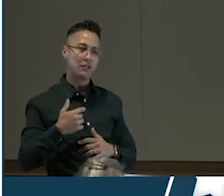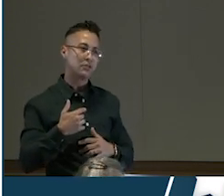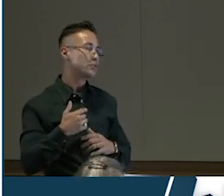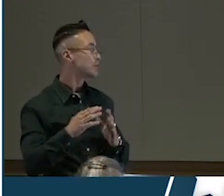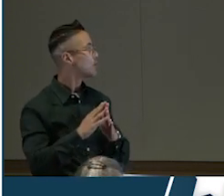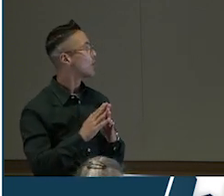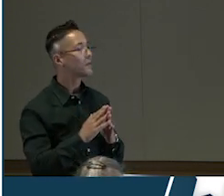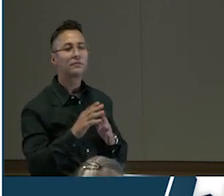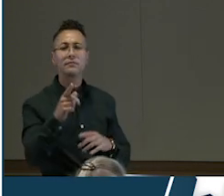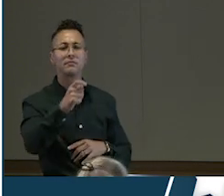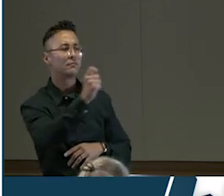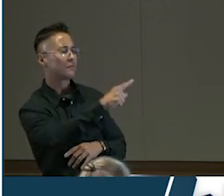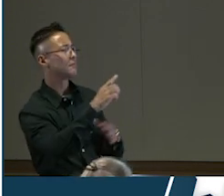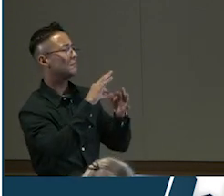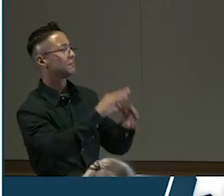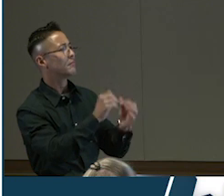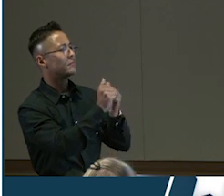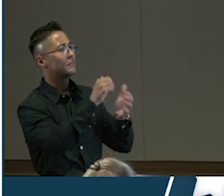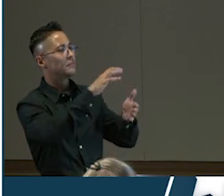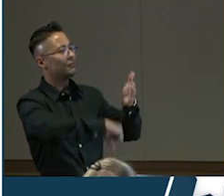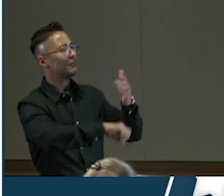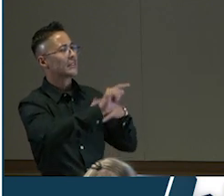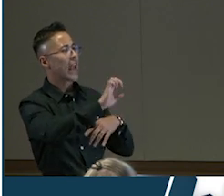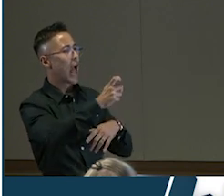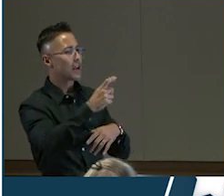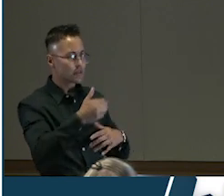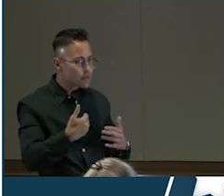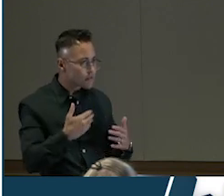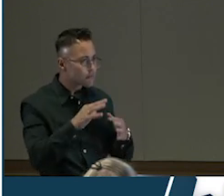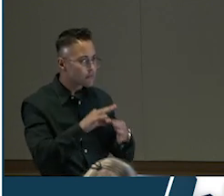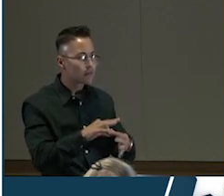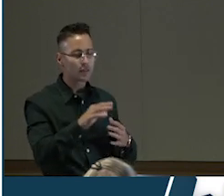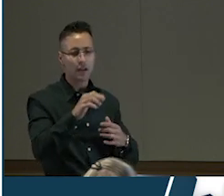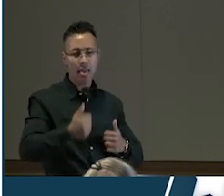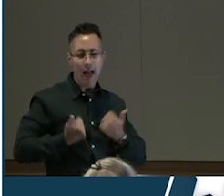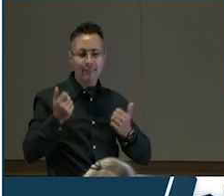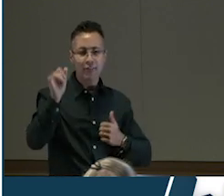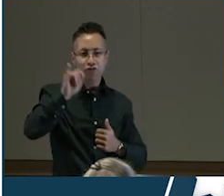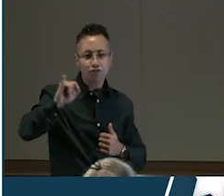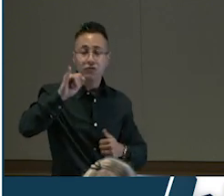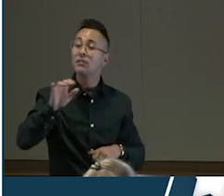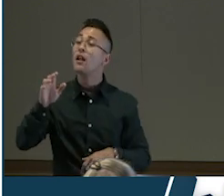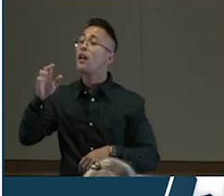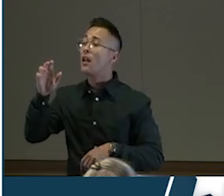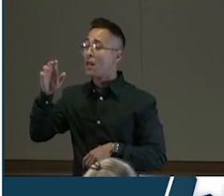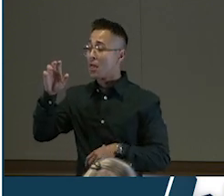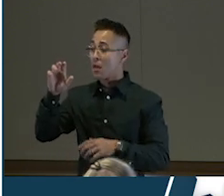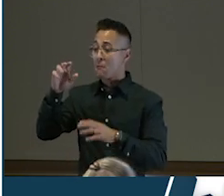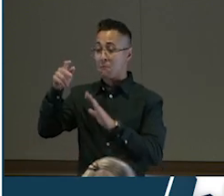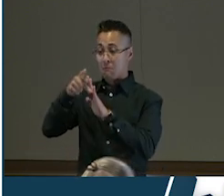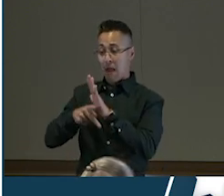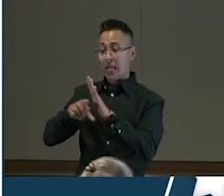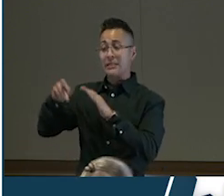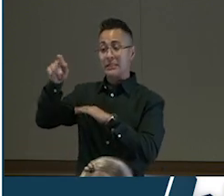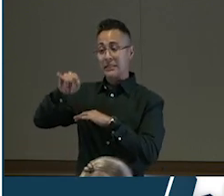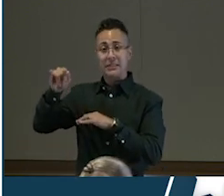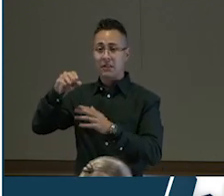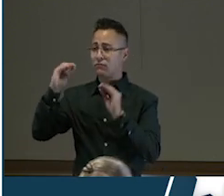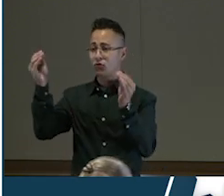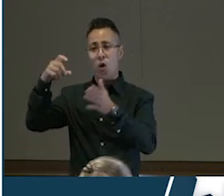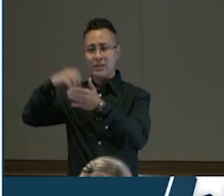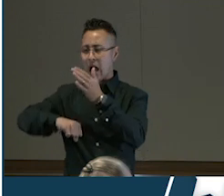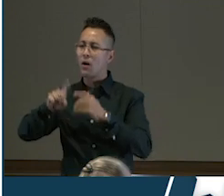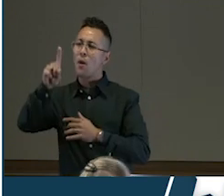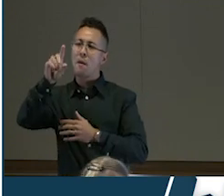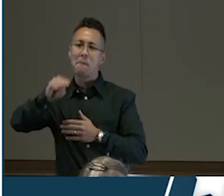missed. The taxation, if I leave a life insurance policy after I die, The policy goes in tax-free, right? $1 million. $1 million goes